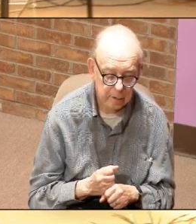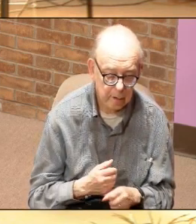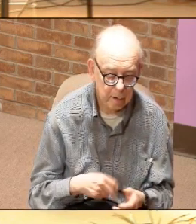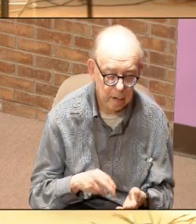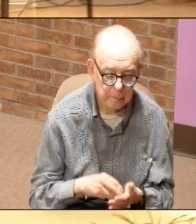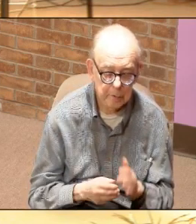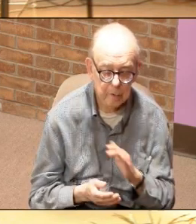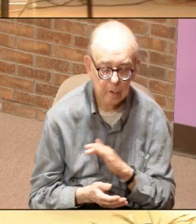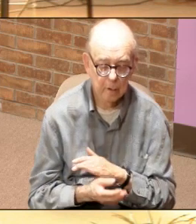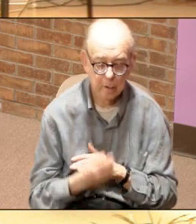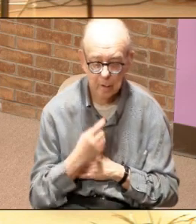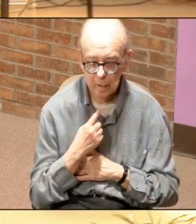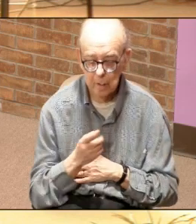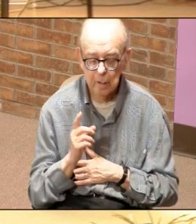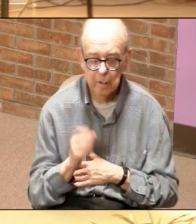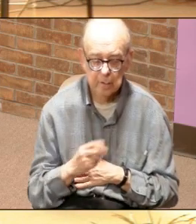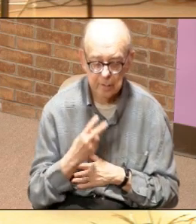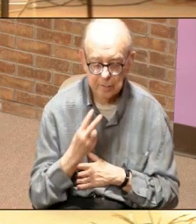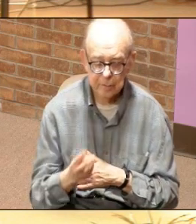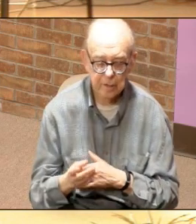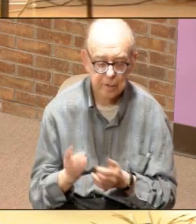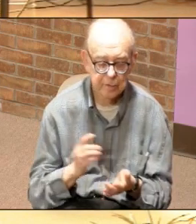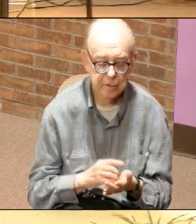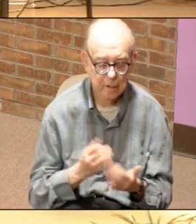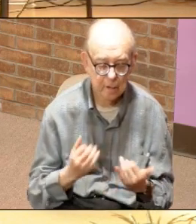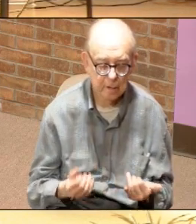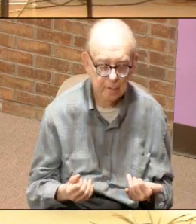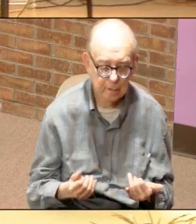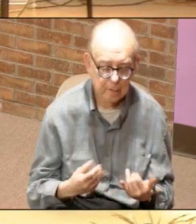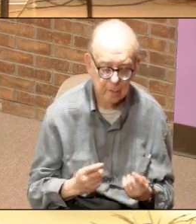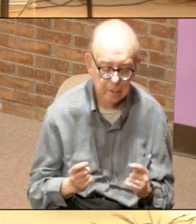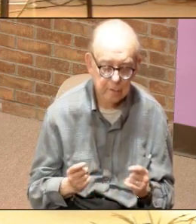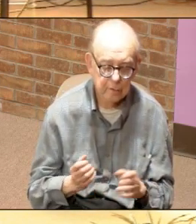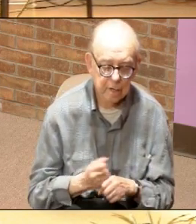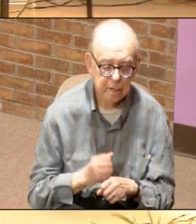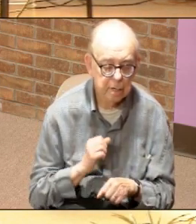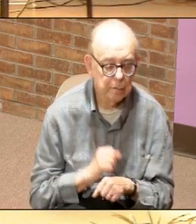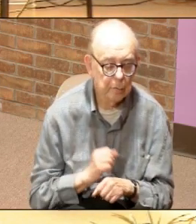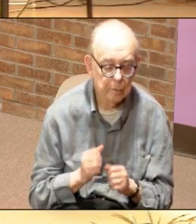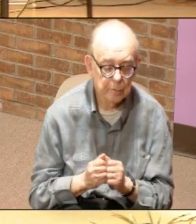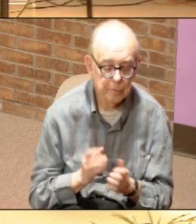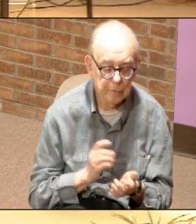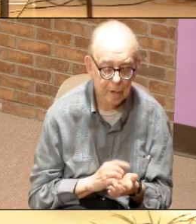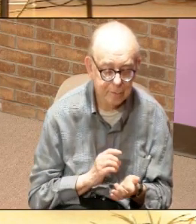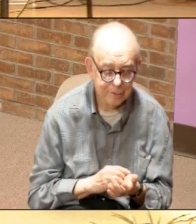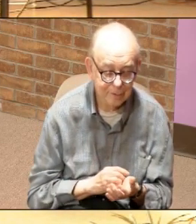morning and said, I need to go see the doctor today, and try to get an appointment?